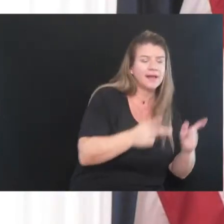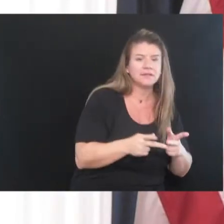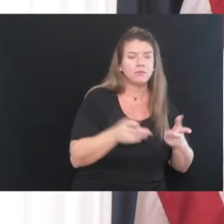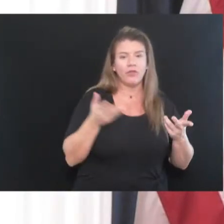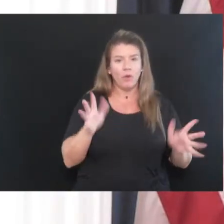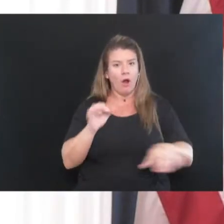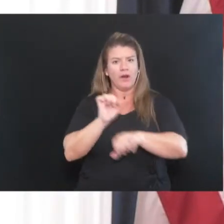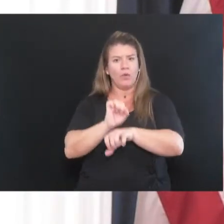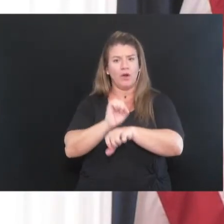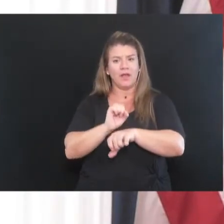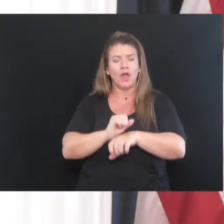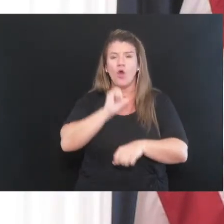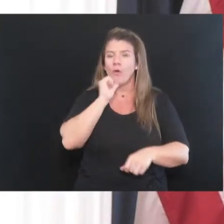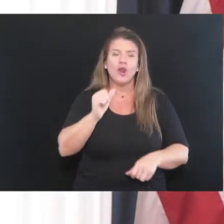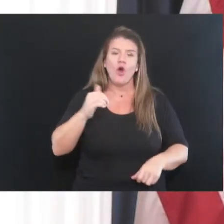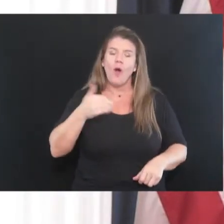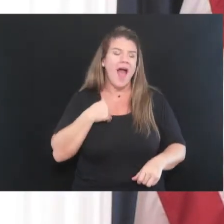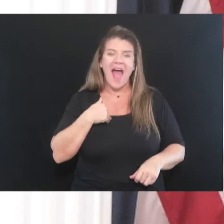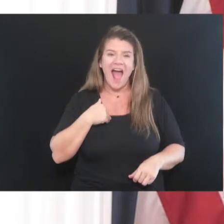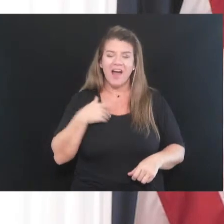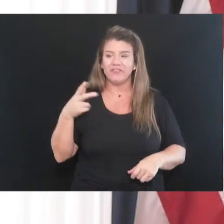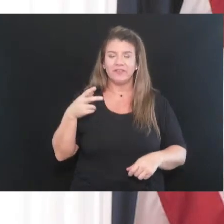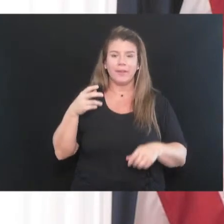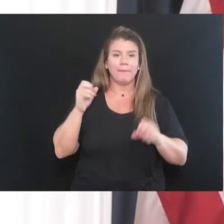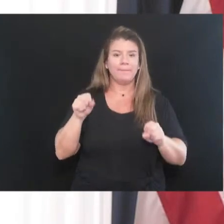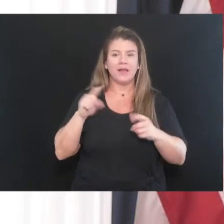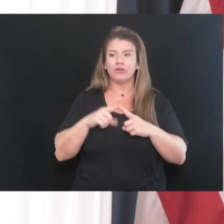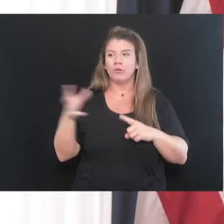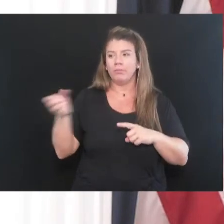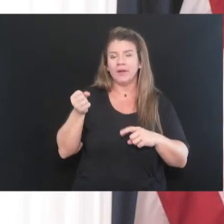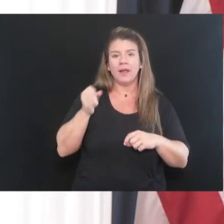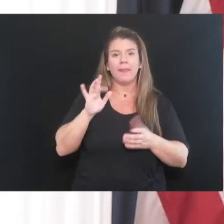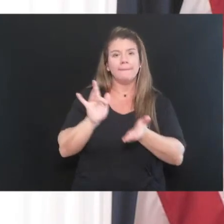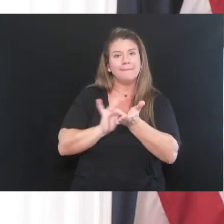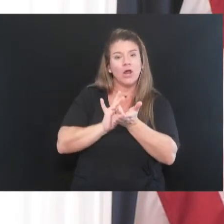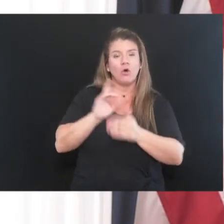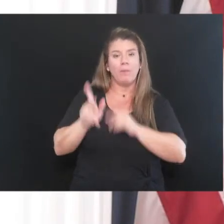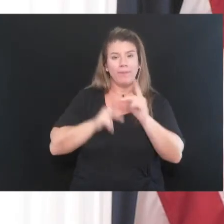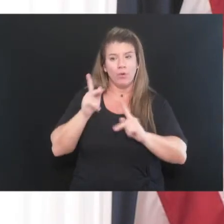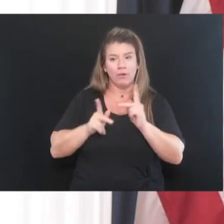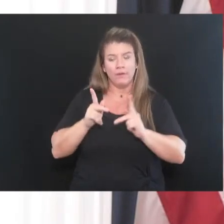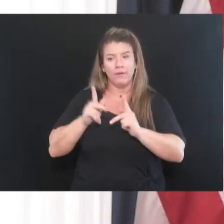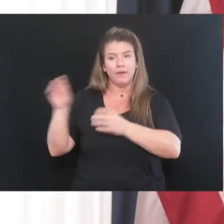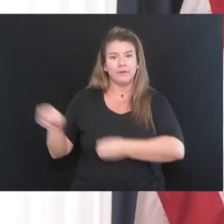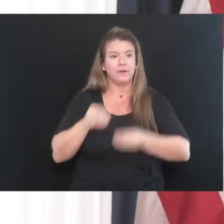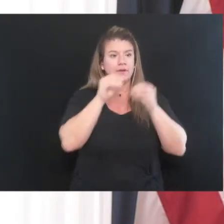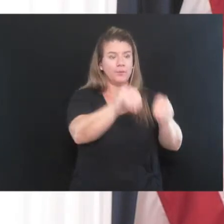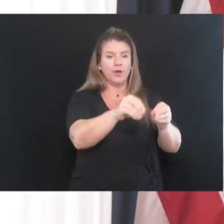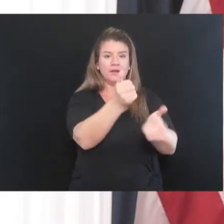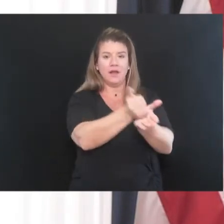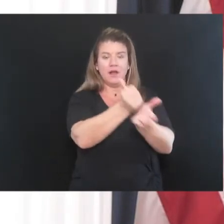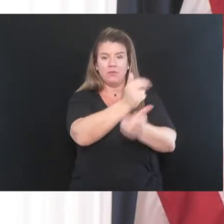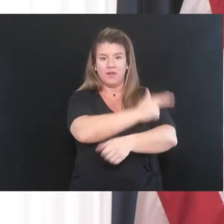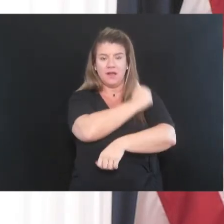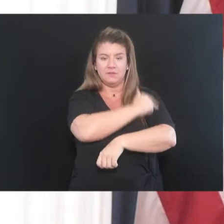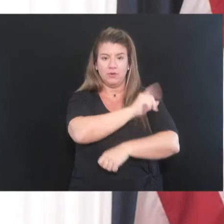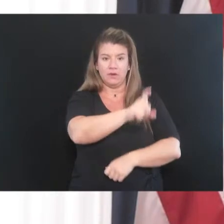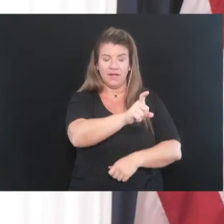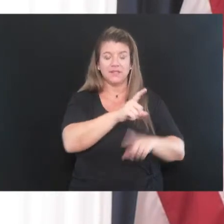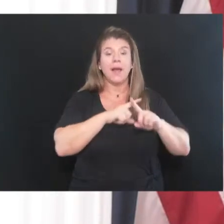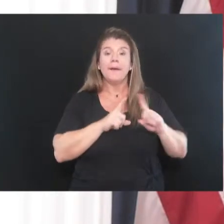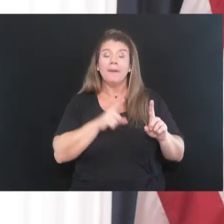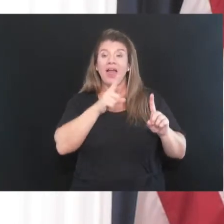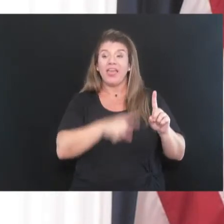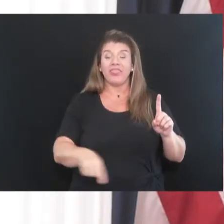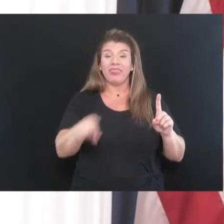we don't have the luxury of just pulling National Guard medical personnel in to address our hospital needs. But they continue